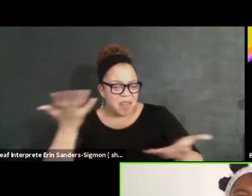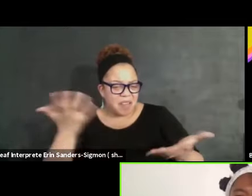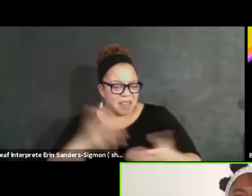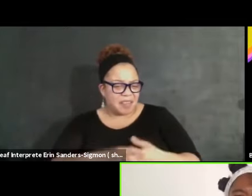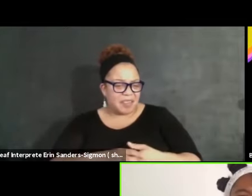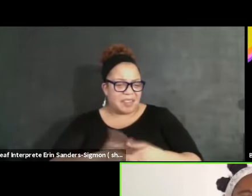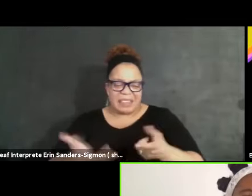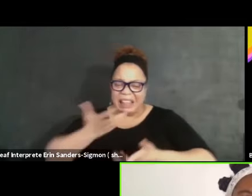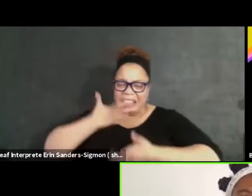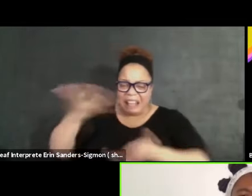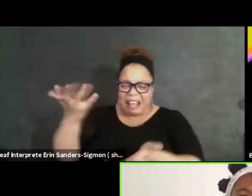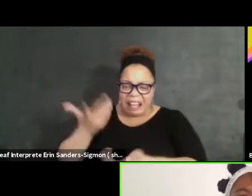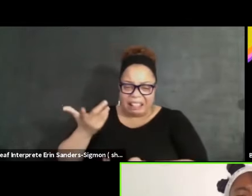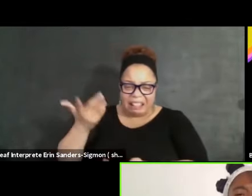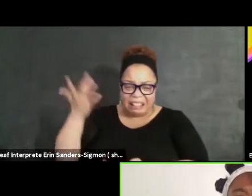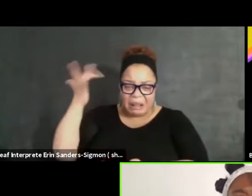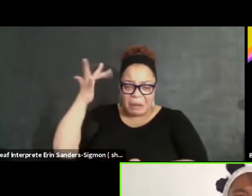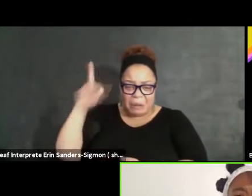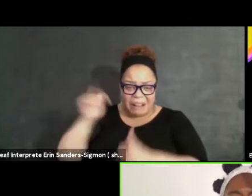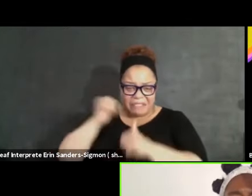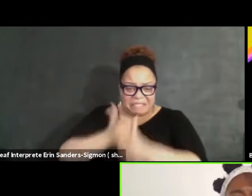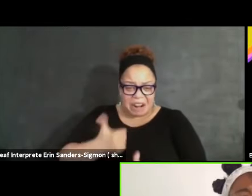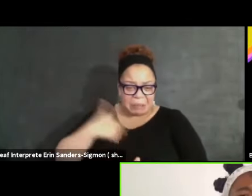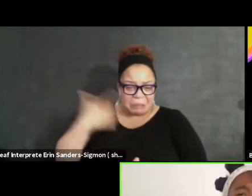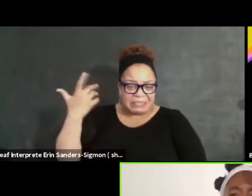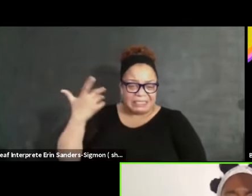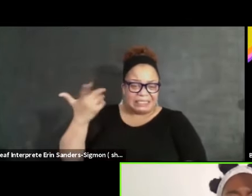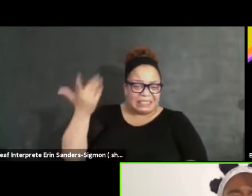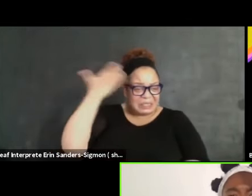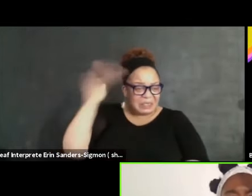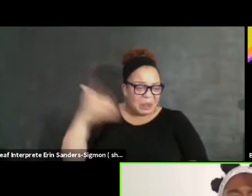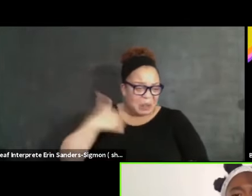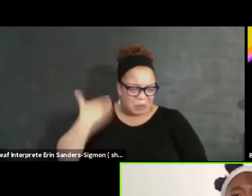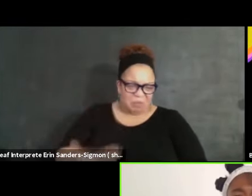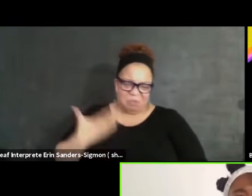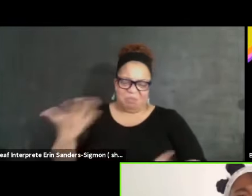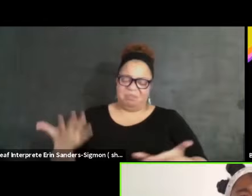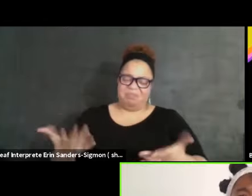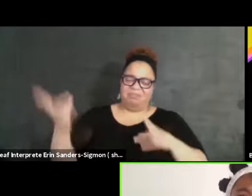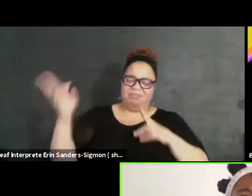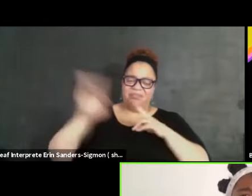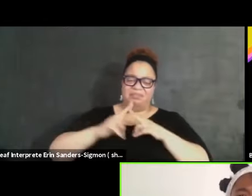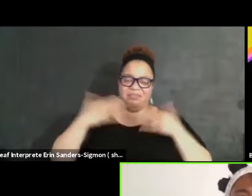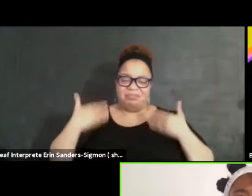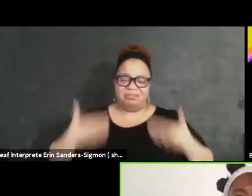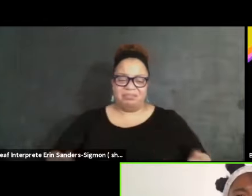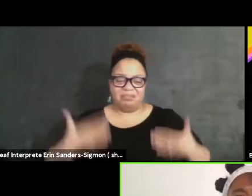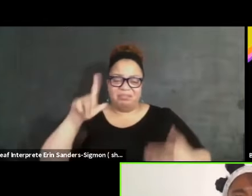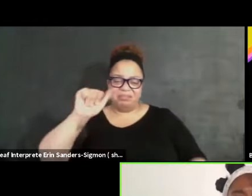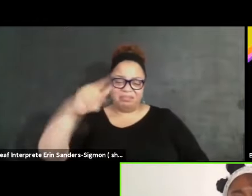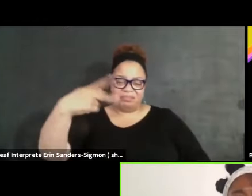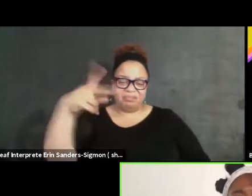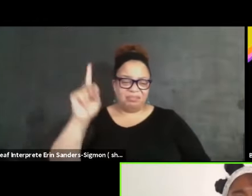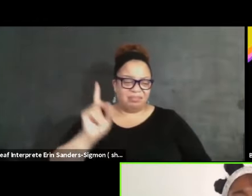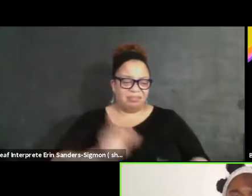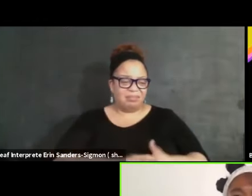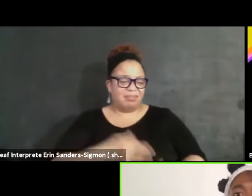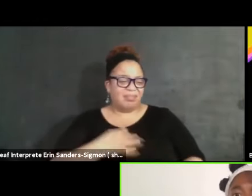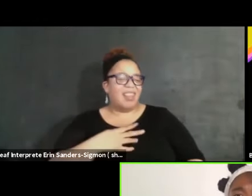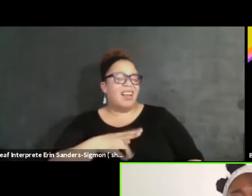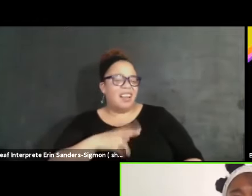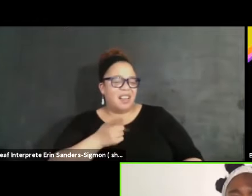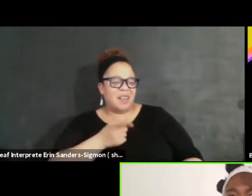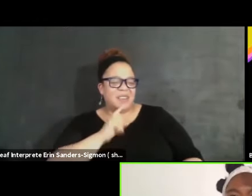I'm the LAPD? Doesn't matter. And I'm off duty. This pig is still a pig without the uniform. You will always be a wolf in wolf clothing. I know you stole my